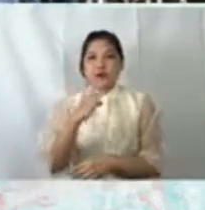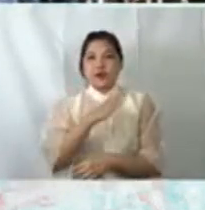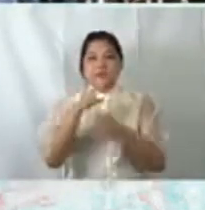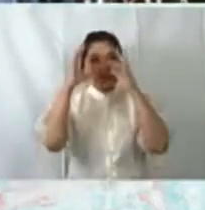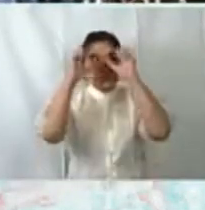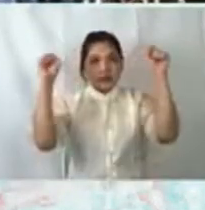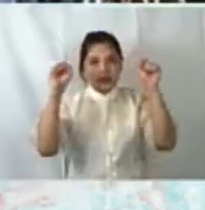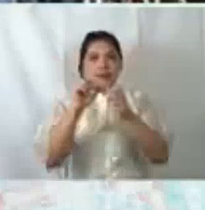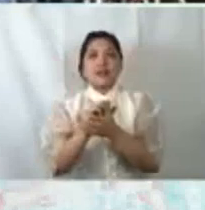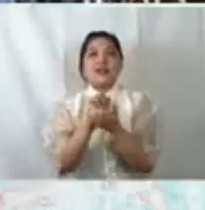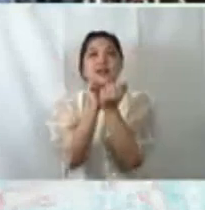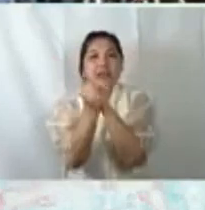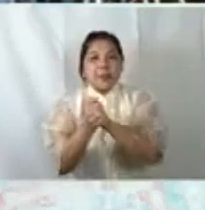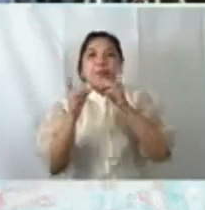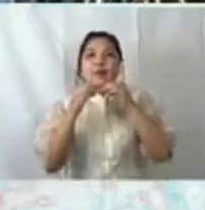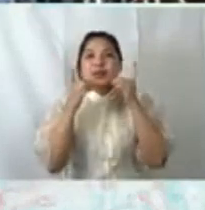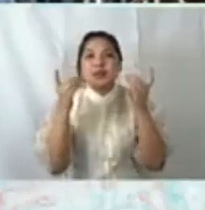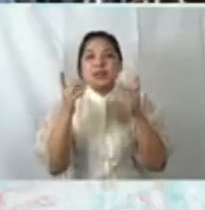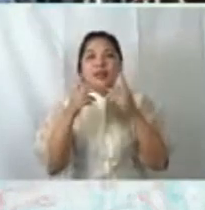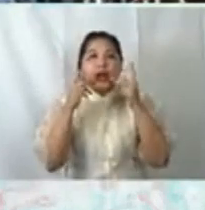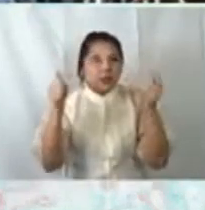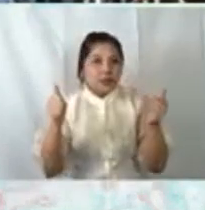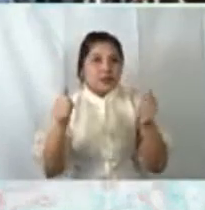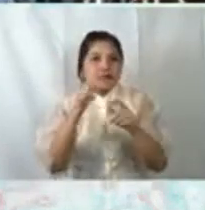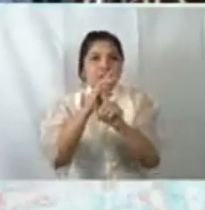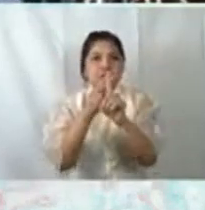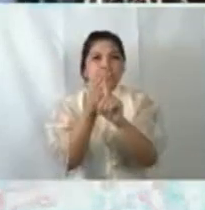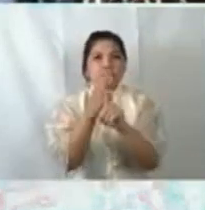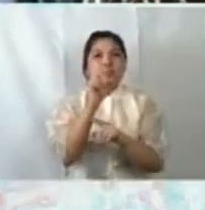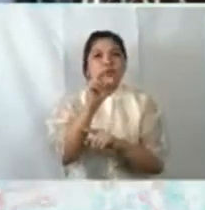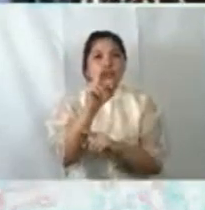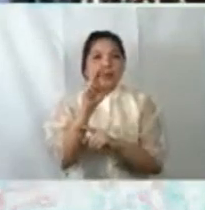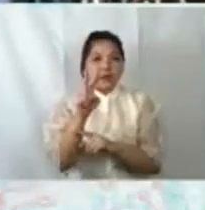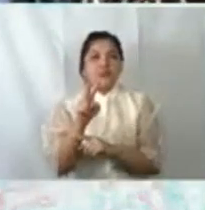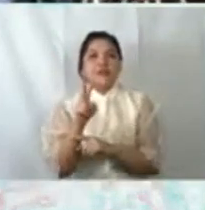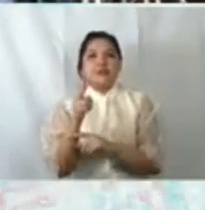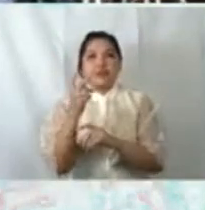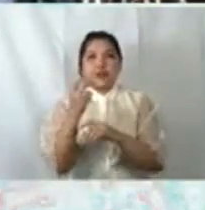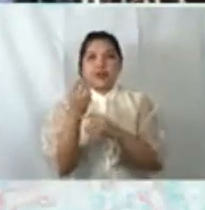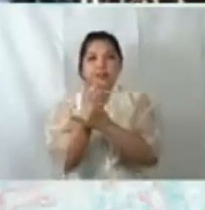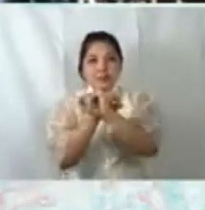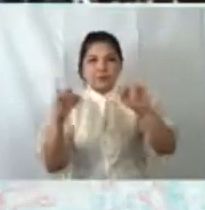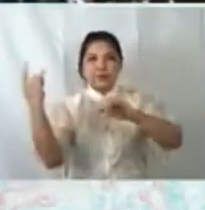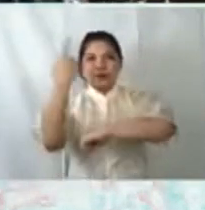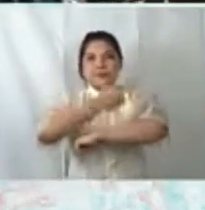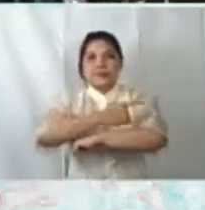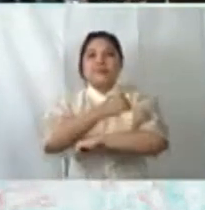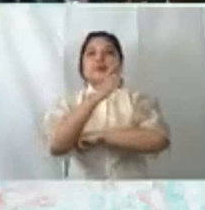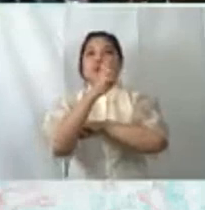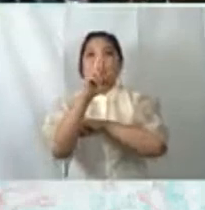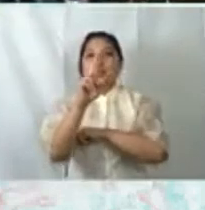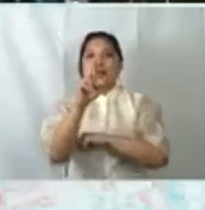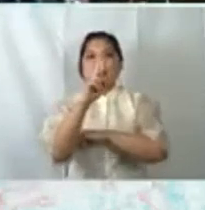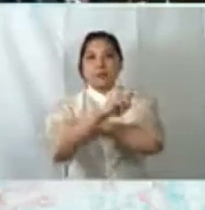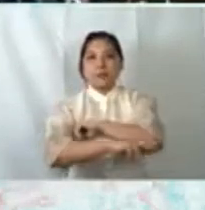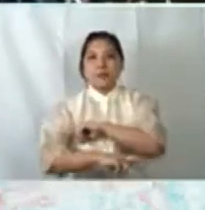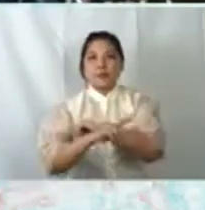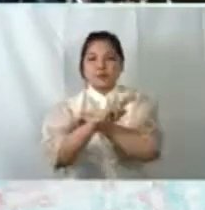and declare June 12 of every year as Independence Day of the Republic of the Philippines.